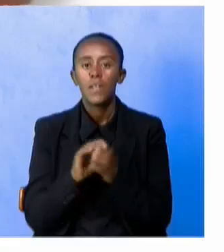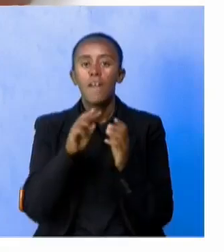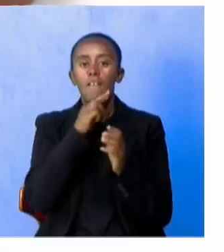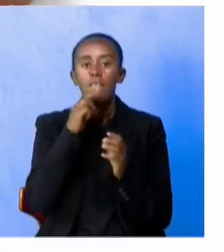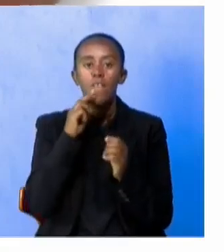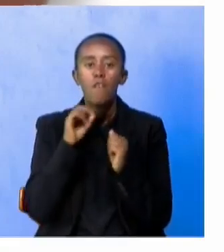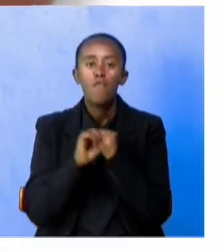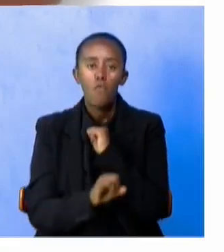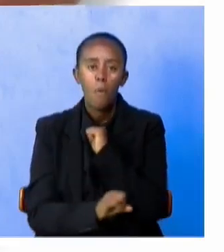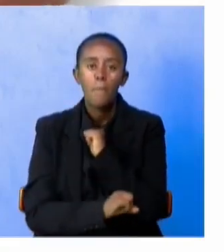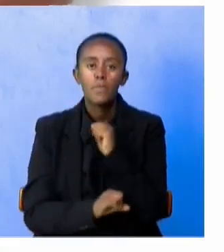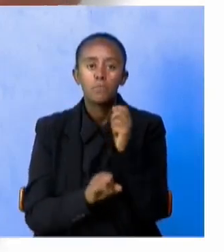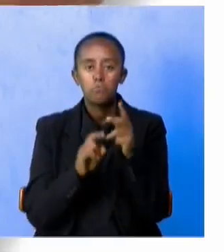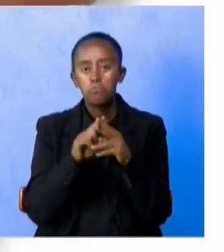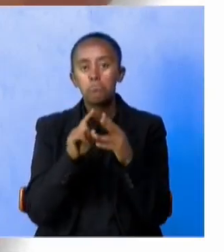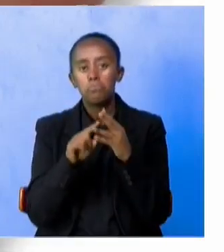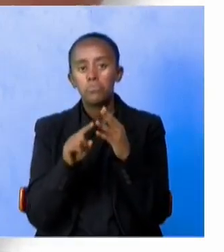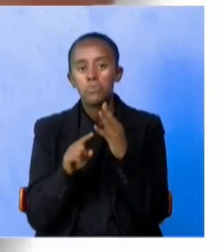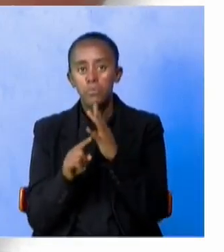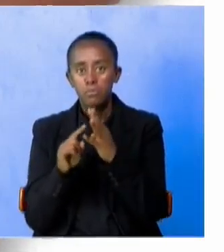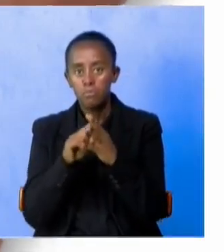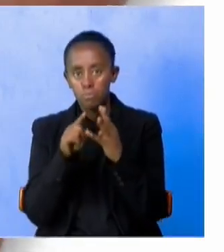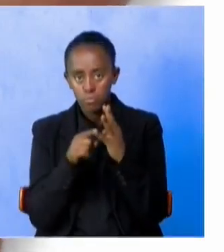of the present tense.